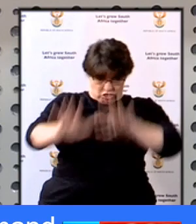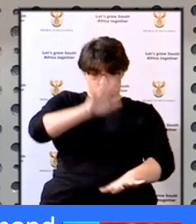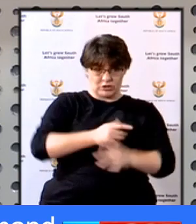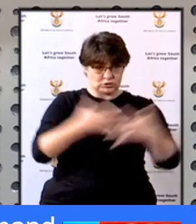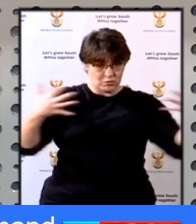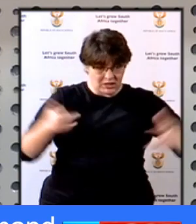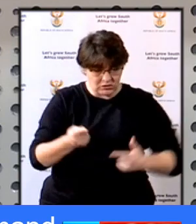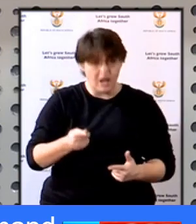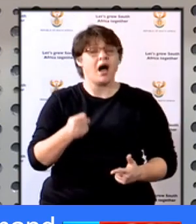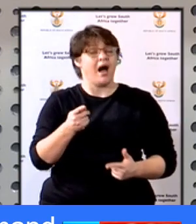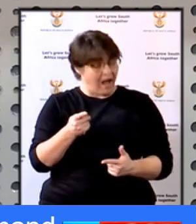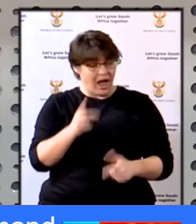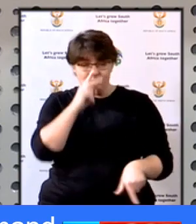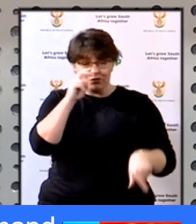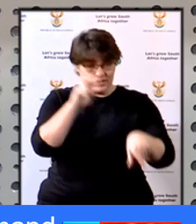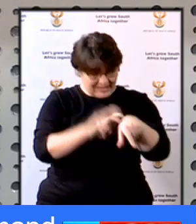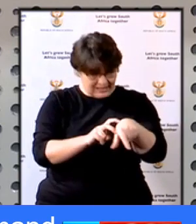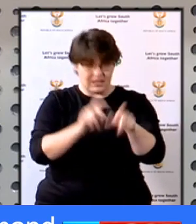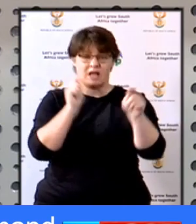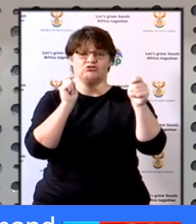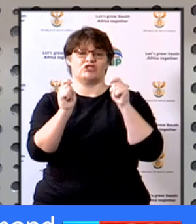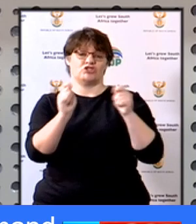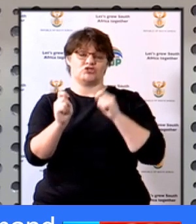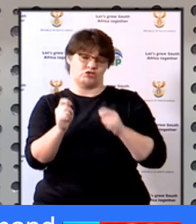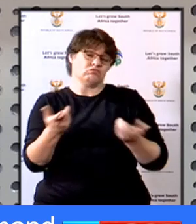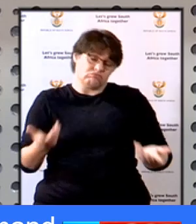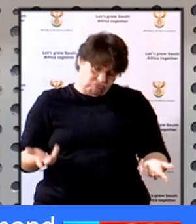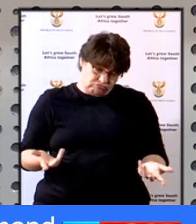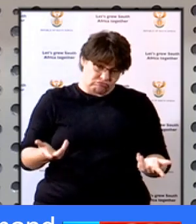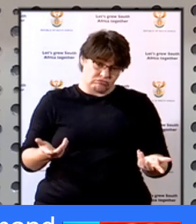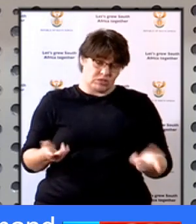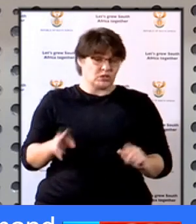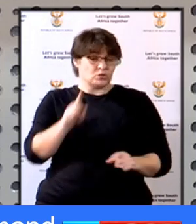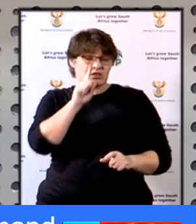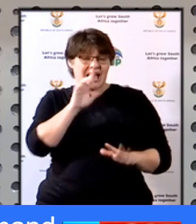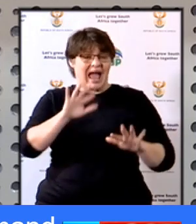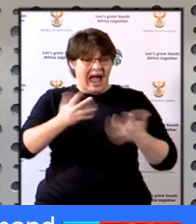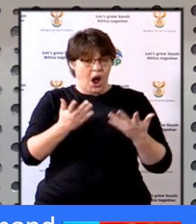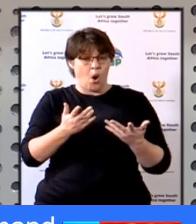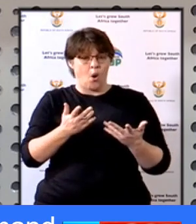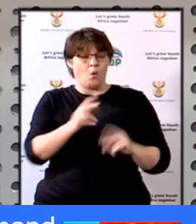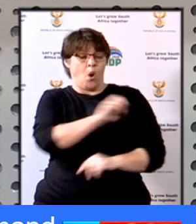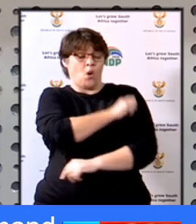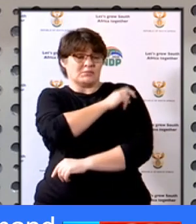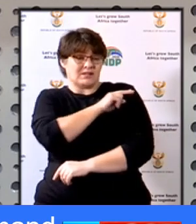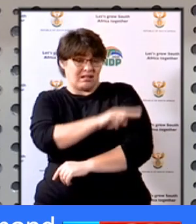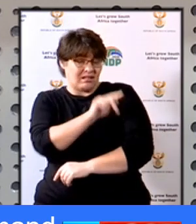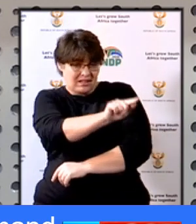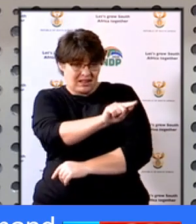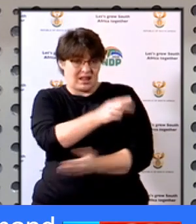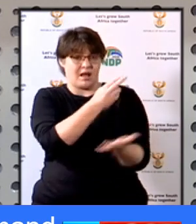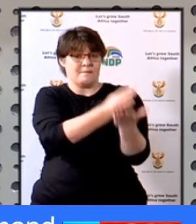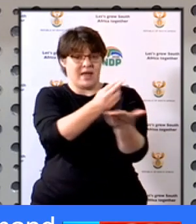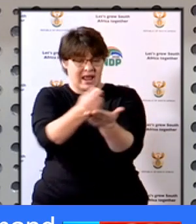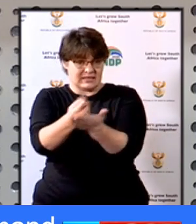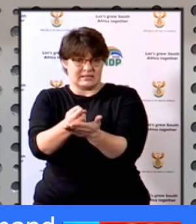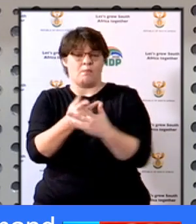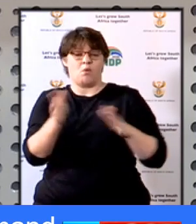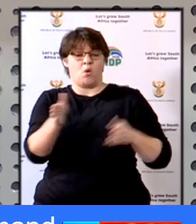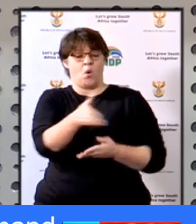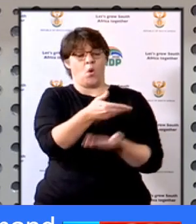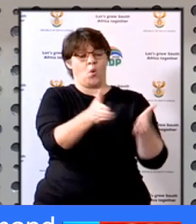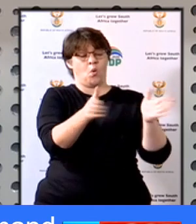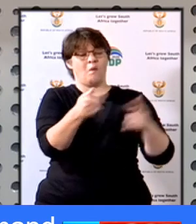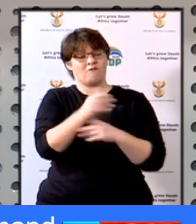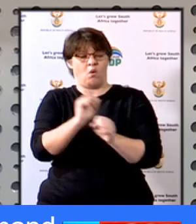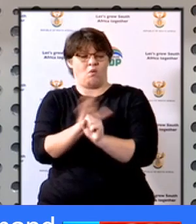and what adjustments, if any, we will have to make to secure the space in hospitals to save lives.